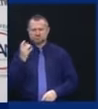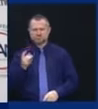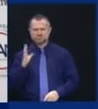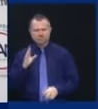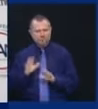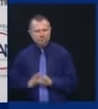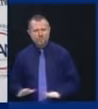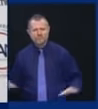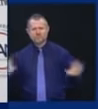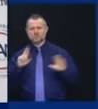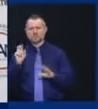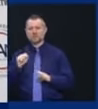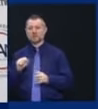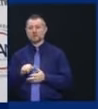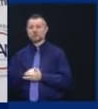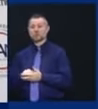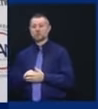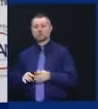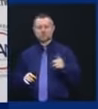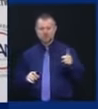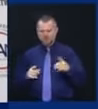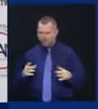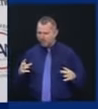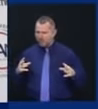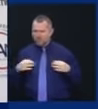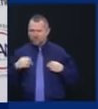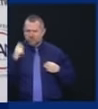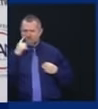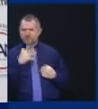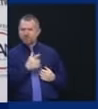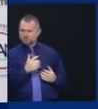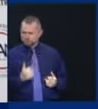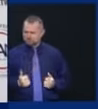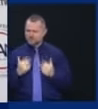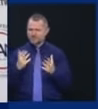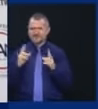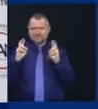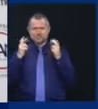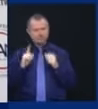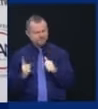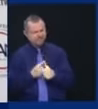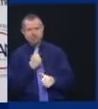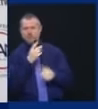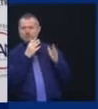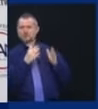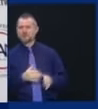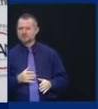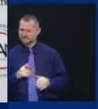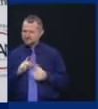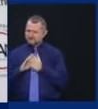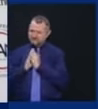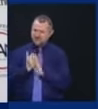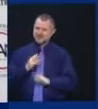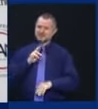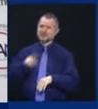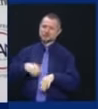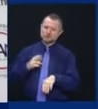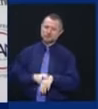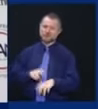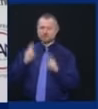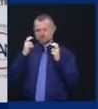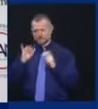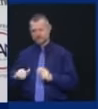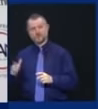state, you stepped up and raised that issue first and made it a national issue. And